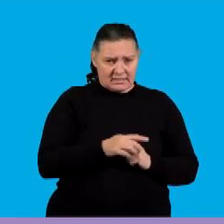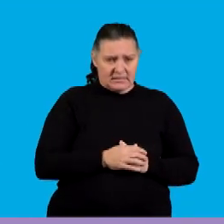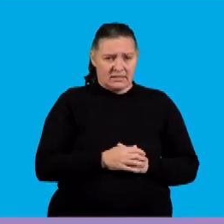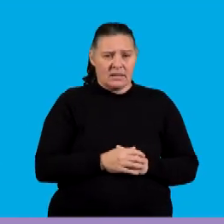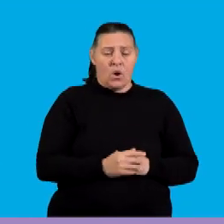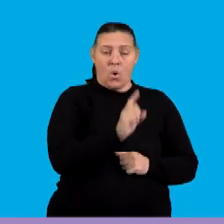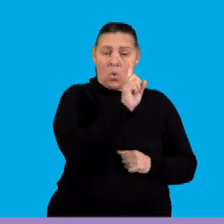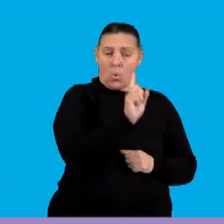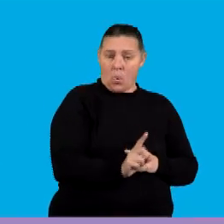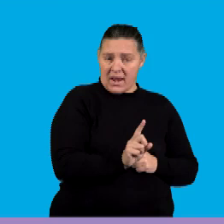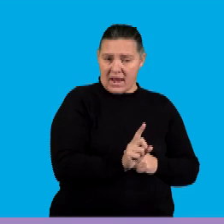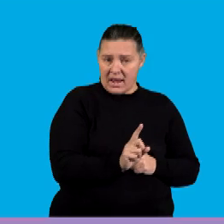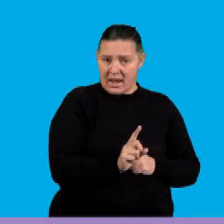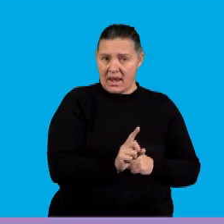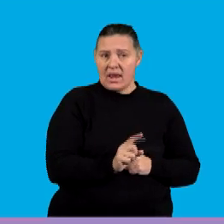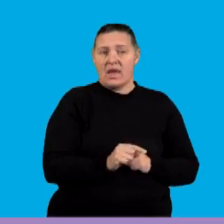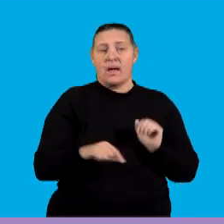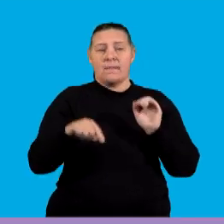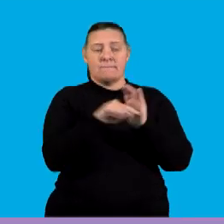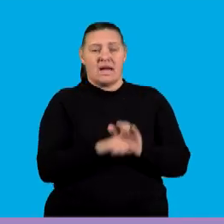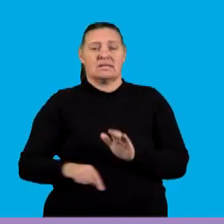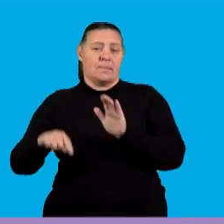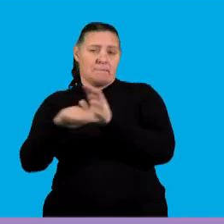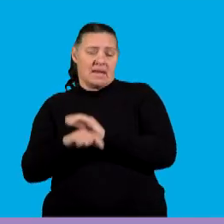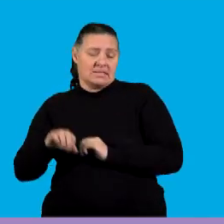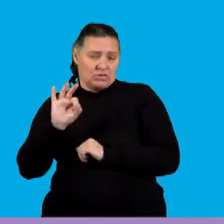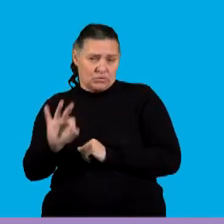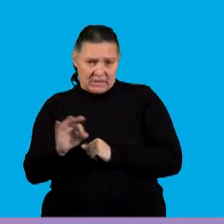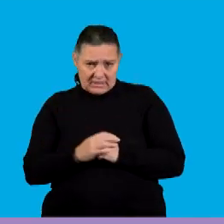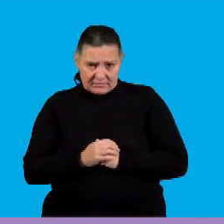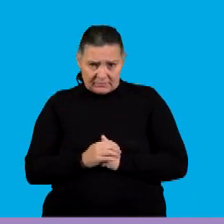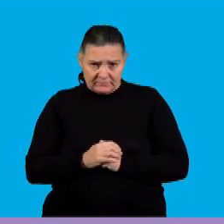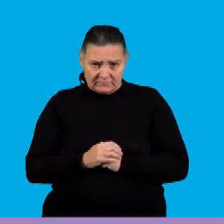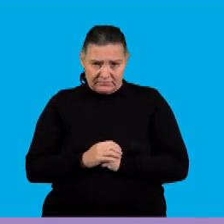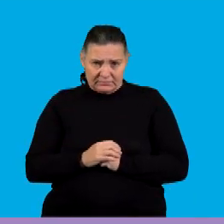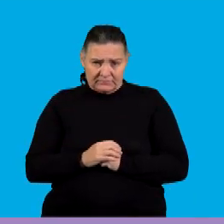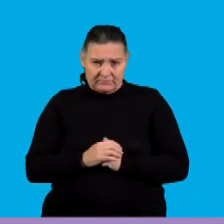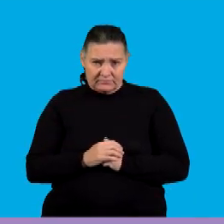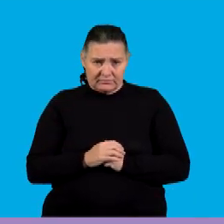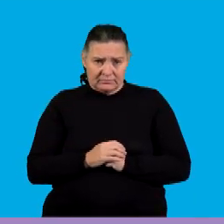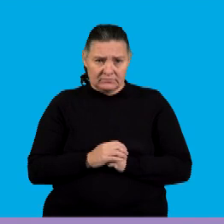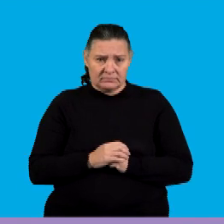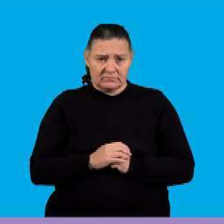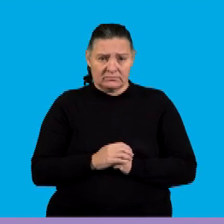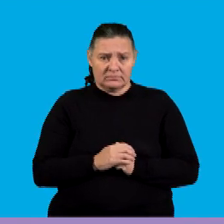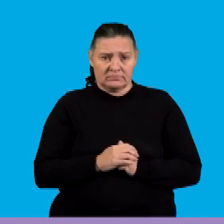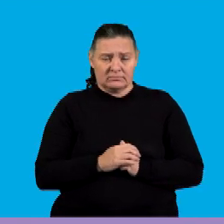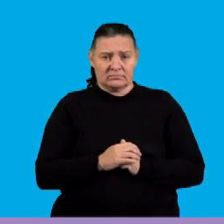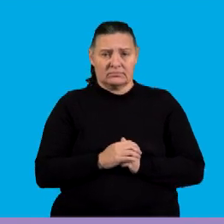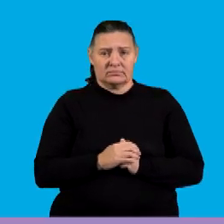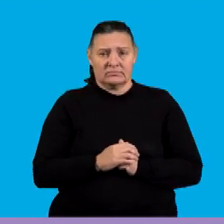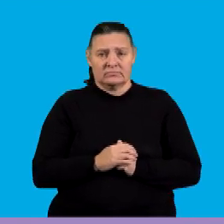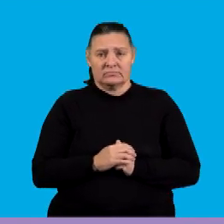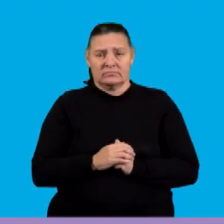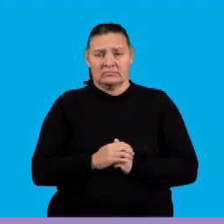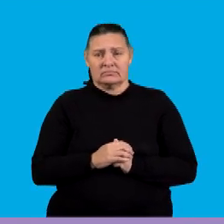And that is going to give us our vertical change. When we move over to the horizontal change, I'm going to start with point Q again. So that is going